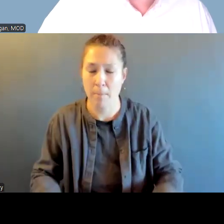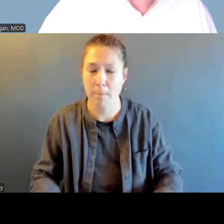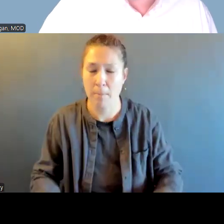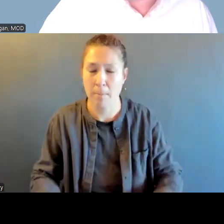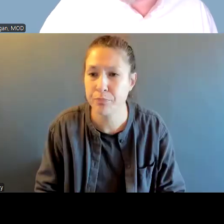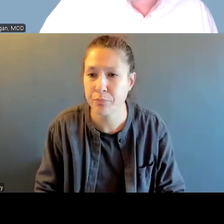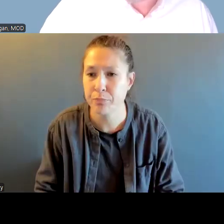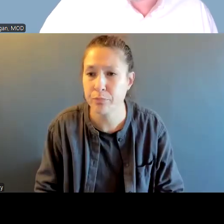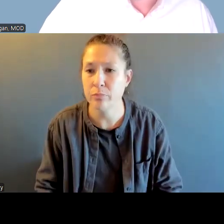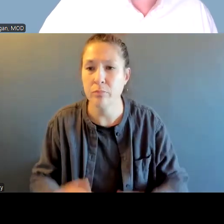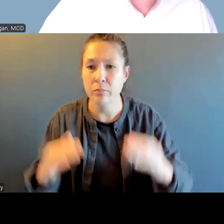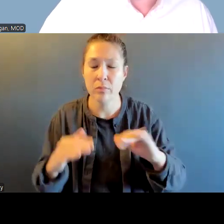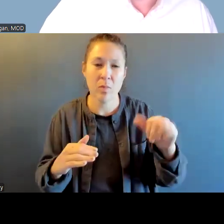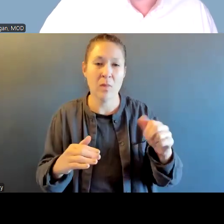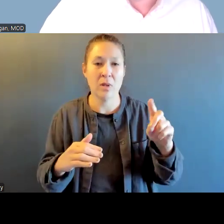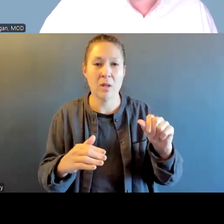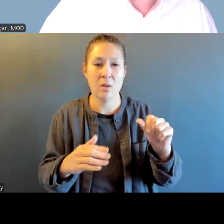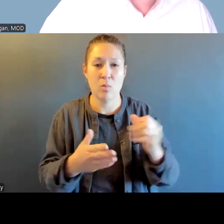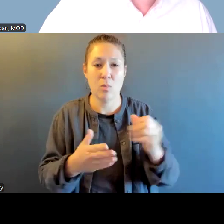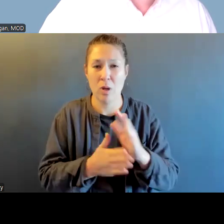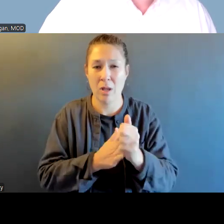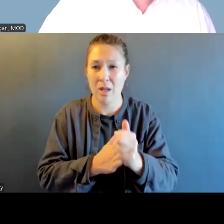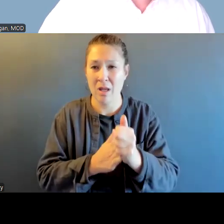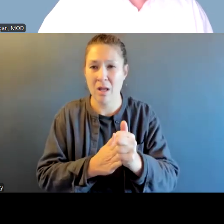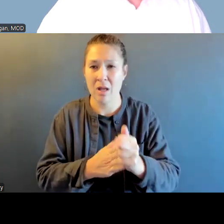And disability rights guidances, we have